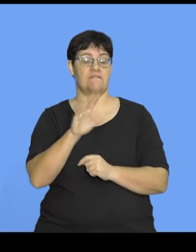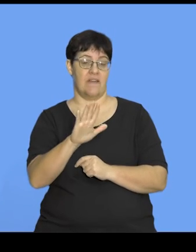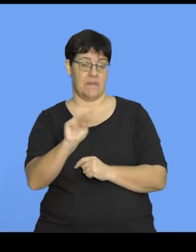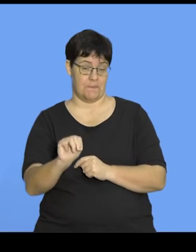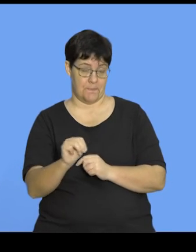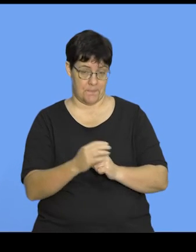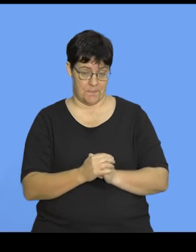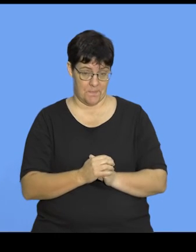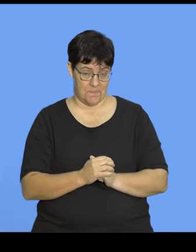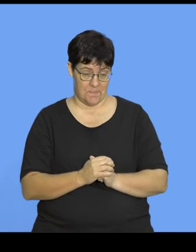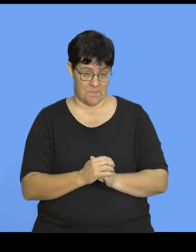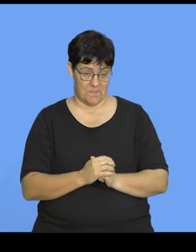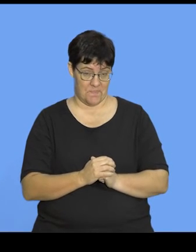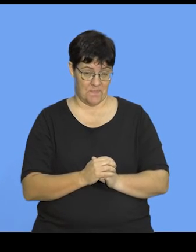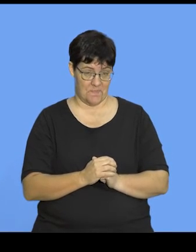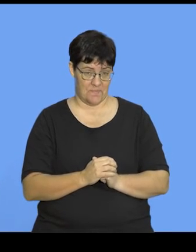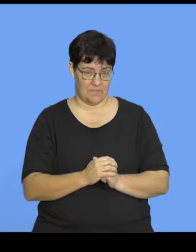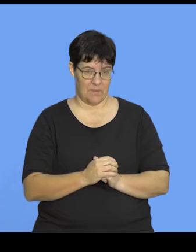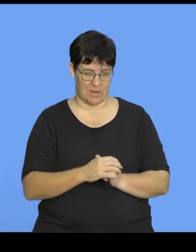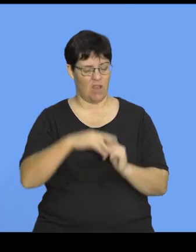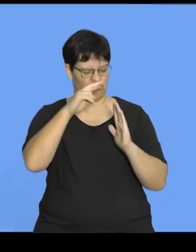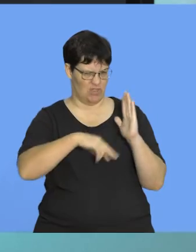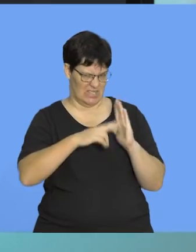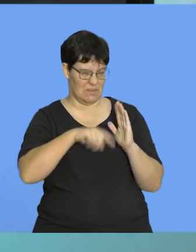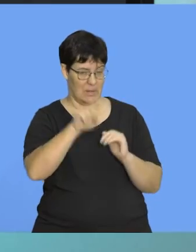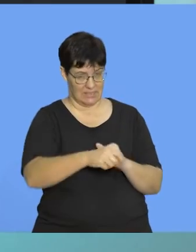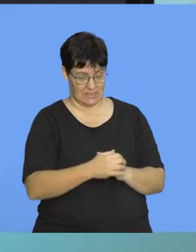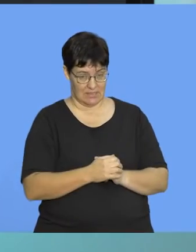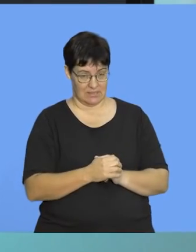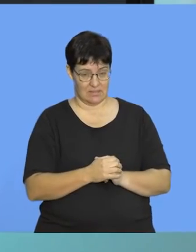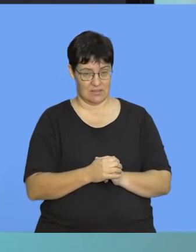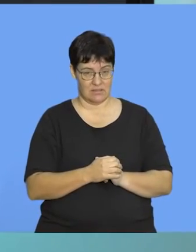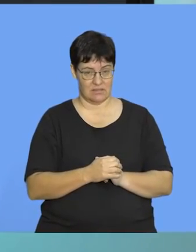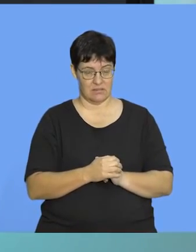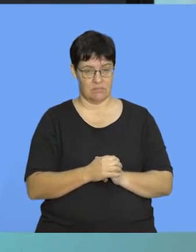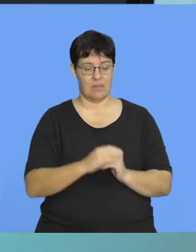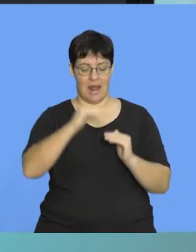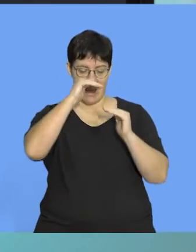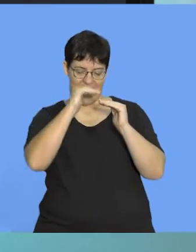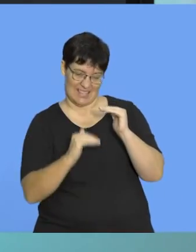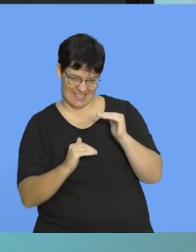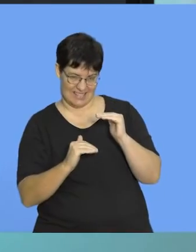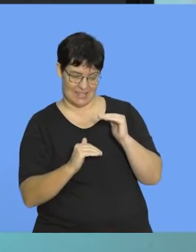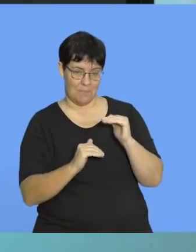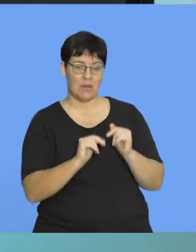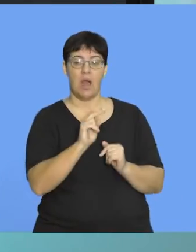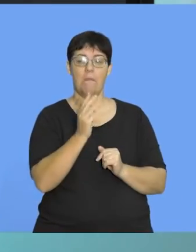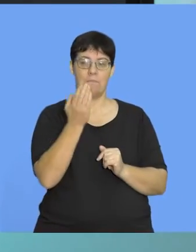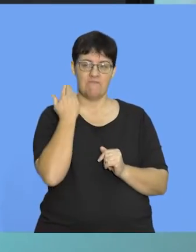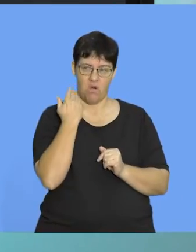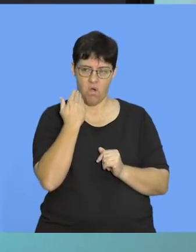0,5. So this one is a reading thing. It's diminished 2, so that means it